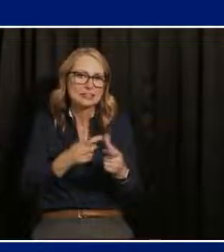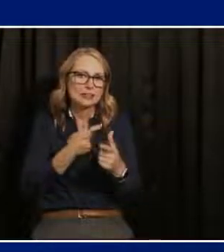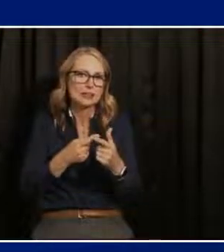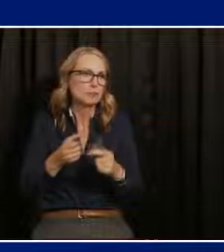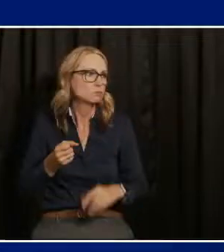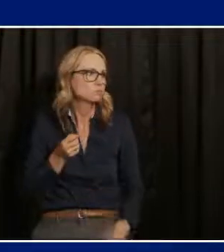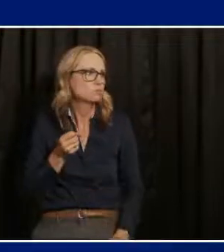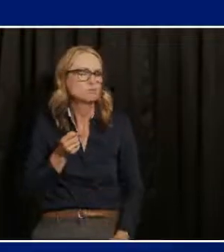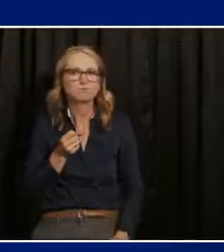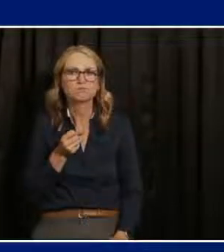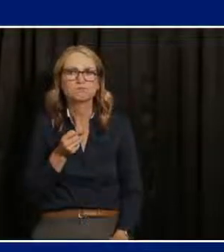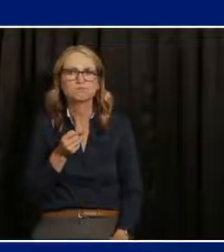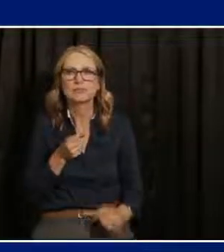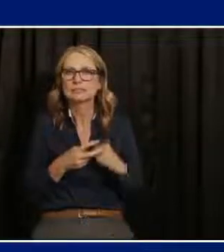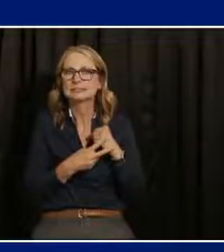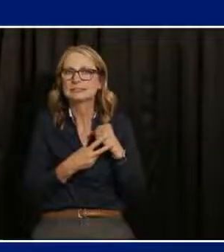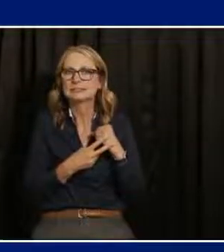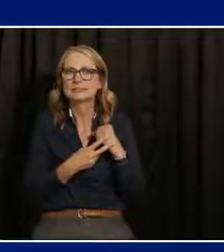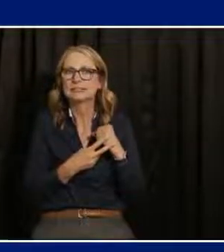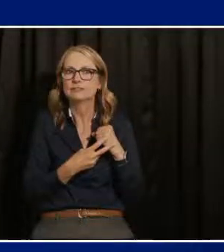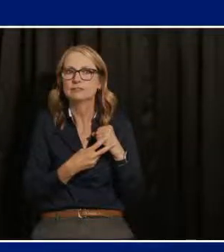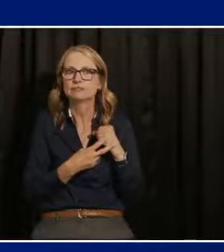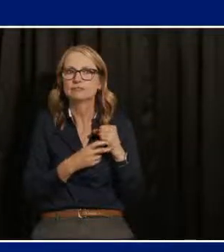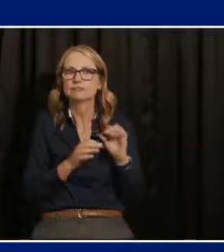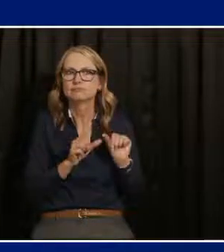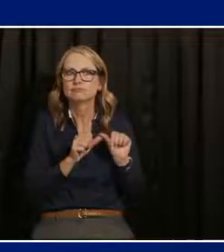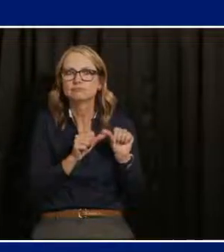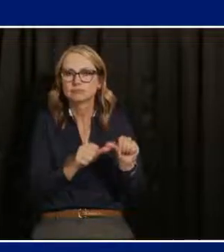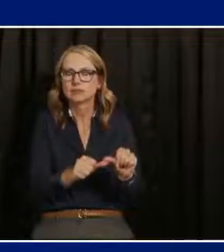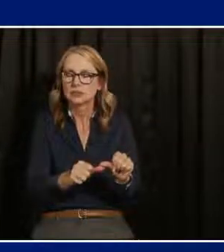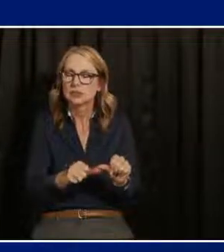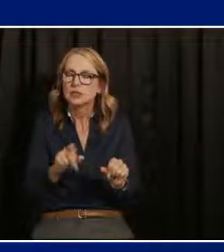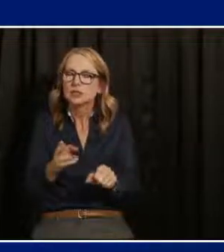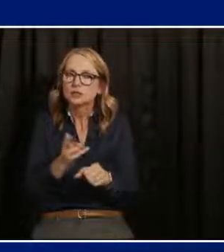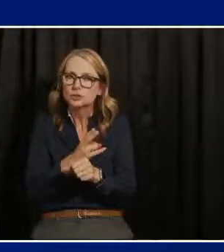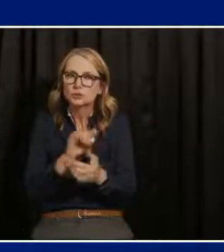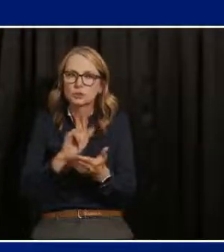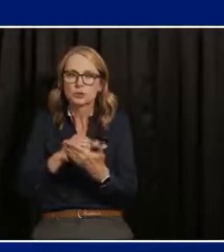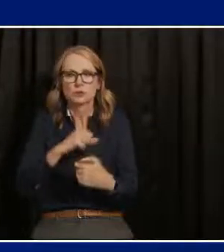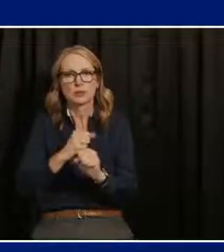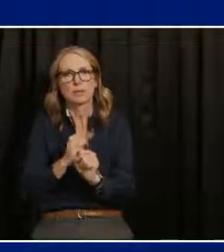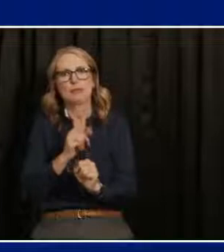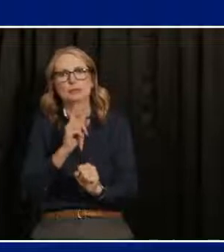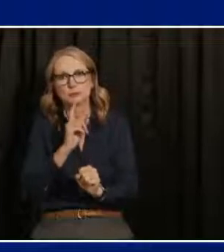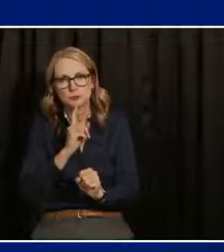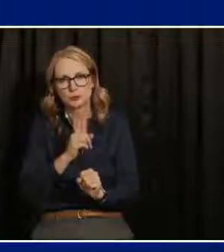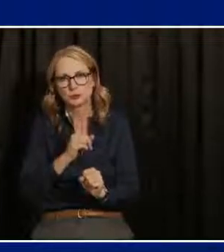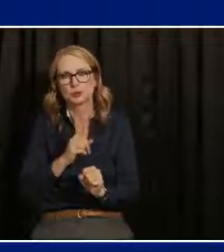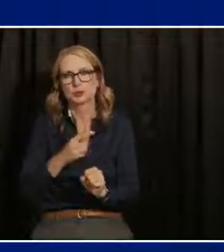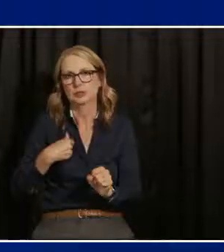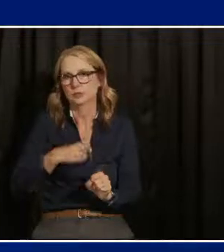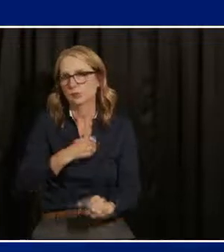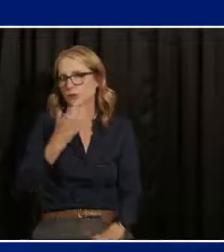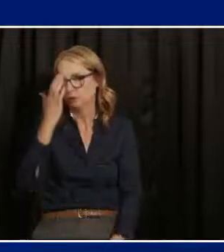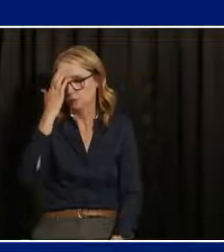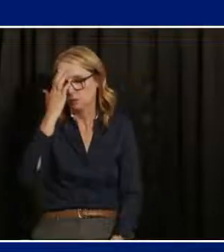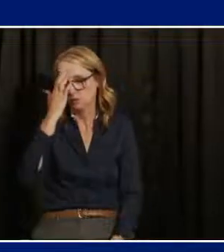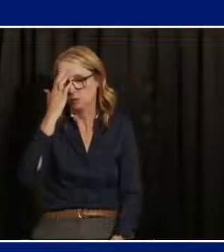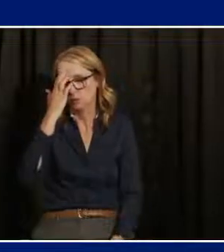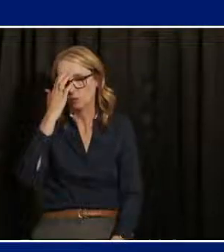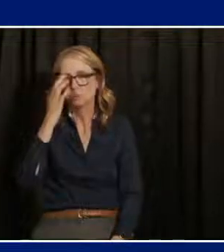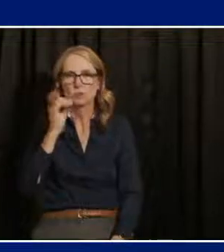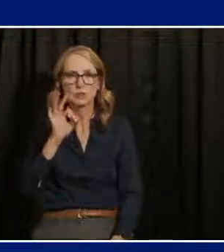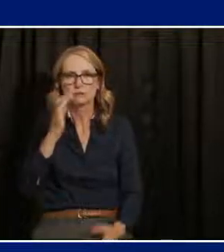We want to get them used, because this is when we need the health benefit of those tests, when we have high COVID rates in our state. Now, when we need